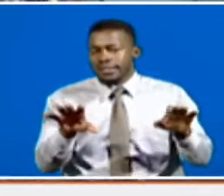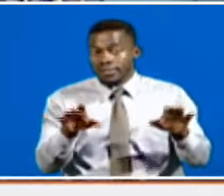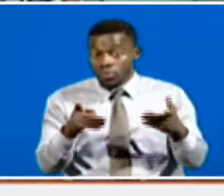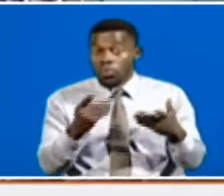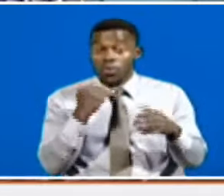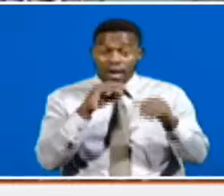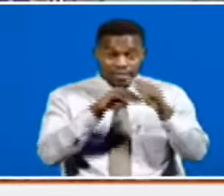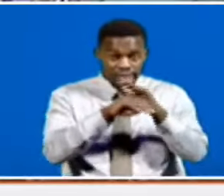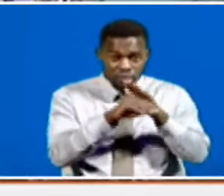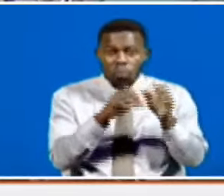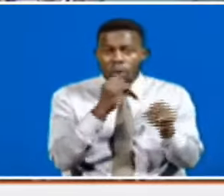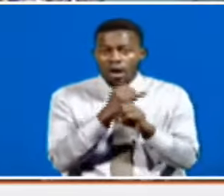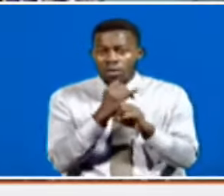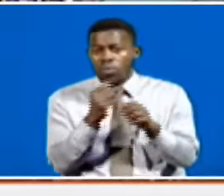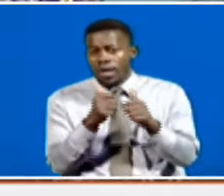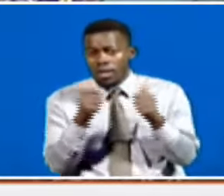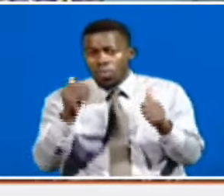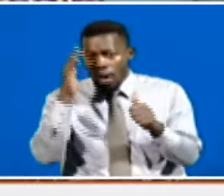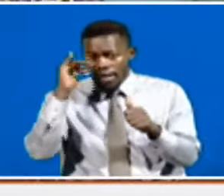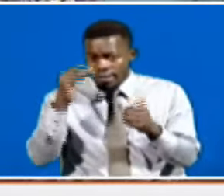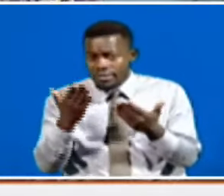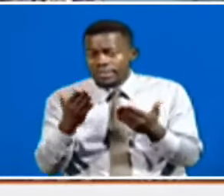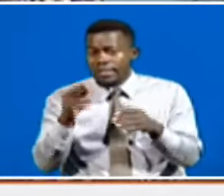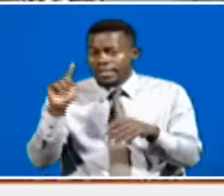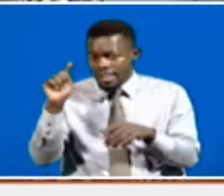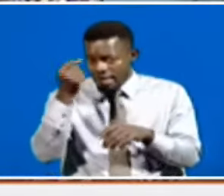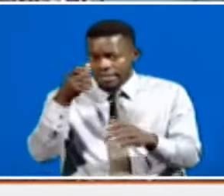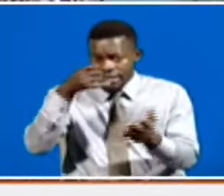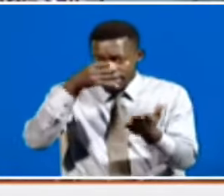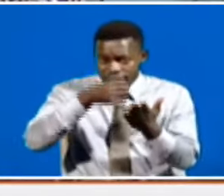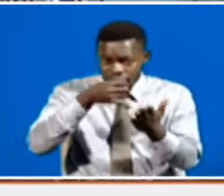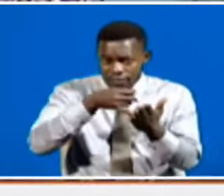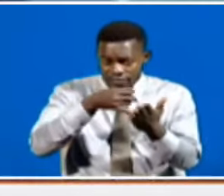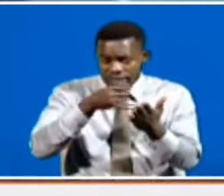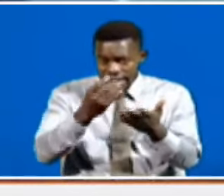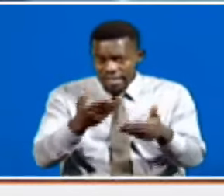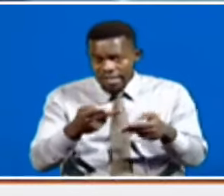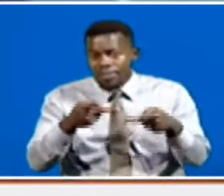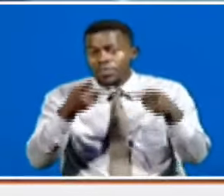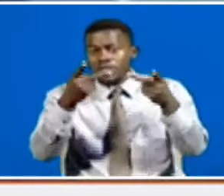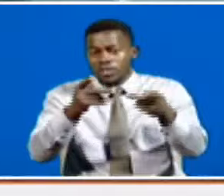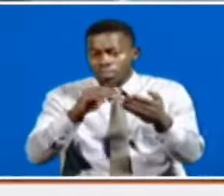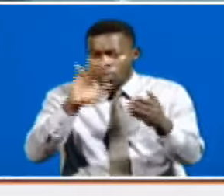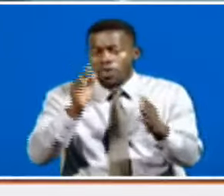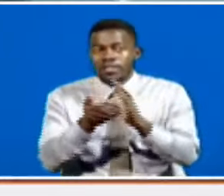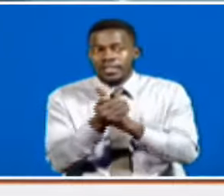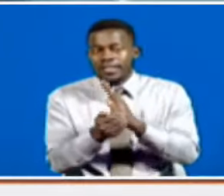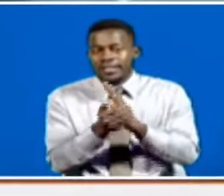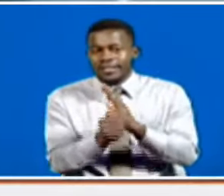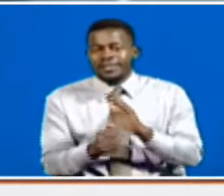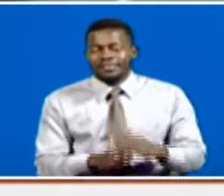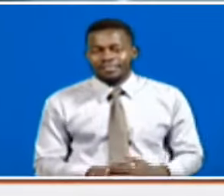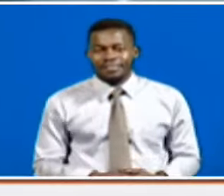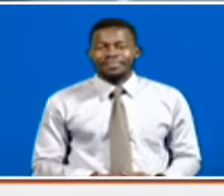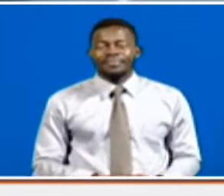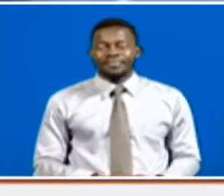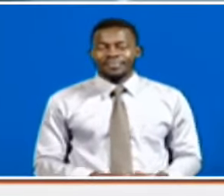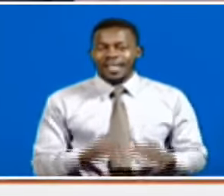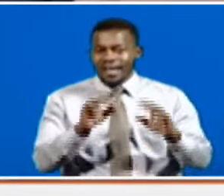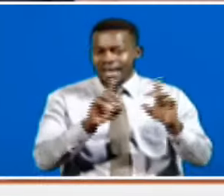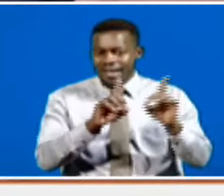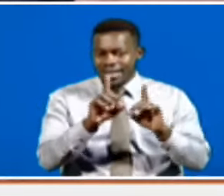the map of Kenya into those countries that produce skill labor. That is Dr. Kipkurui Langat. He is the